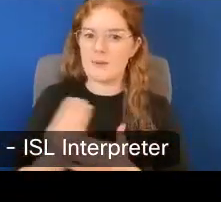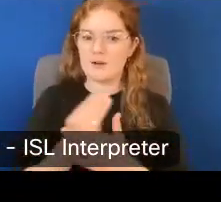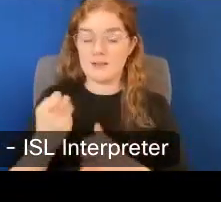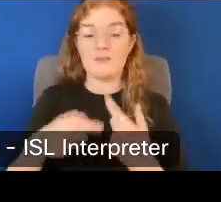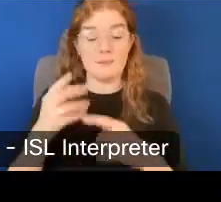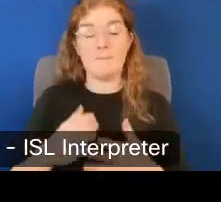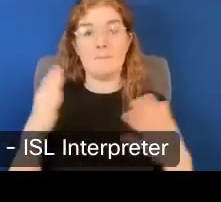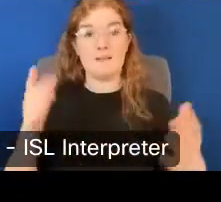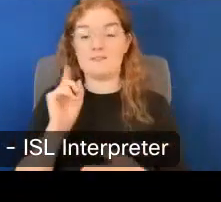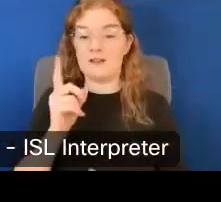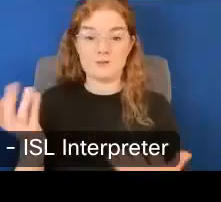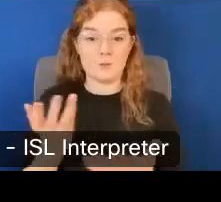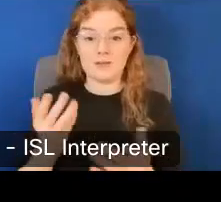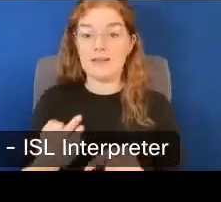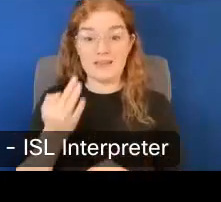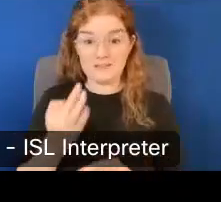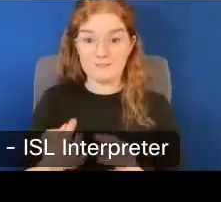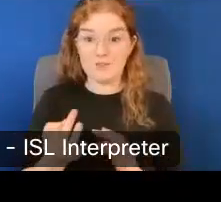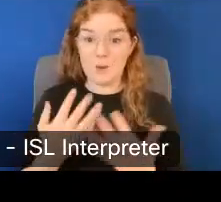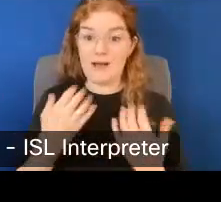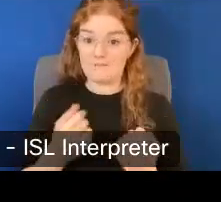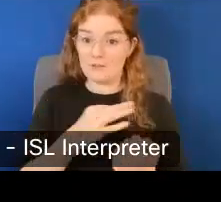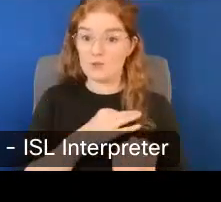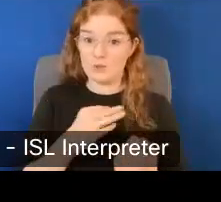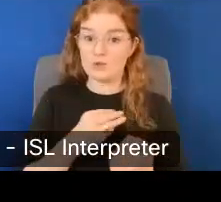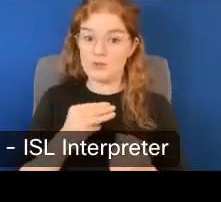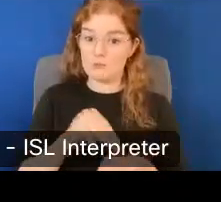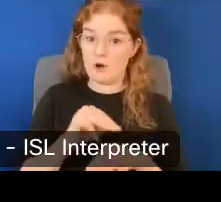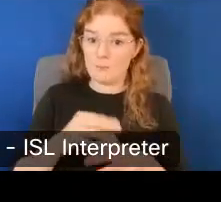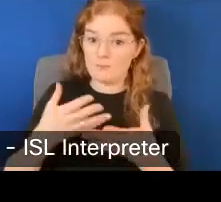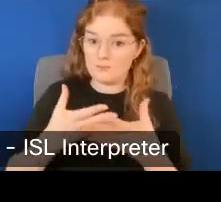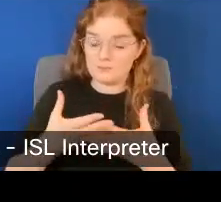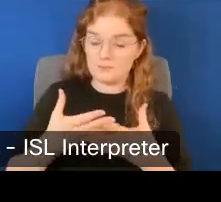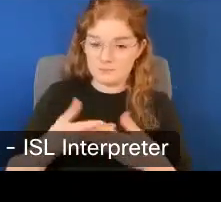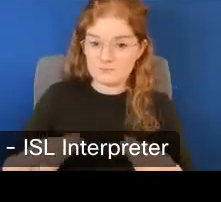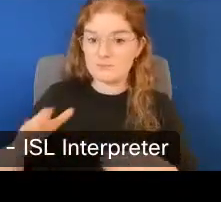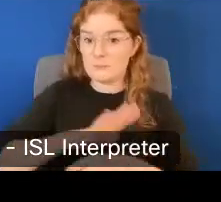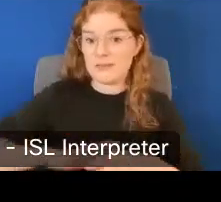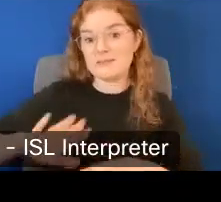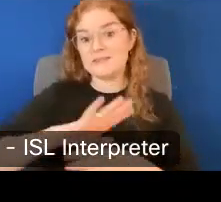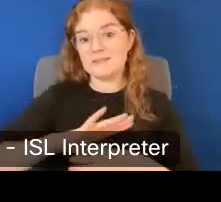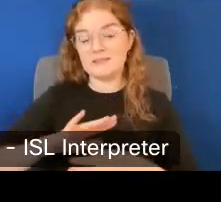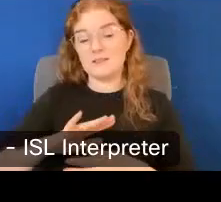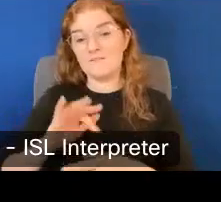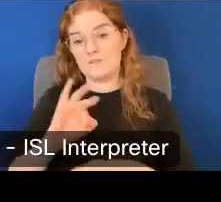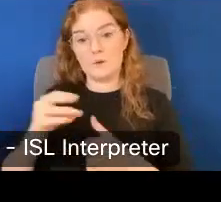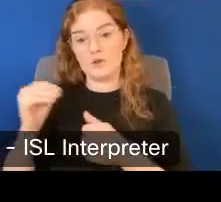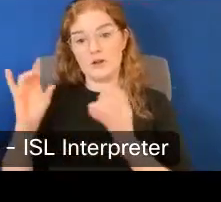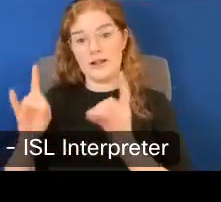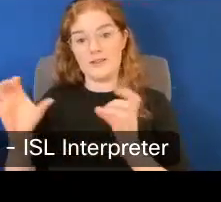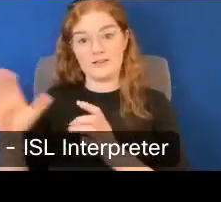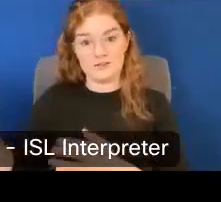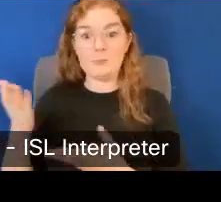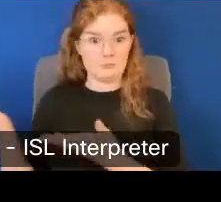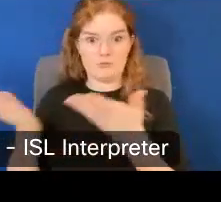biggest advice to you is that if you do come with a very good problem space that you think that that's common from other healthcare settings, bring to